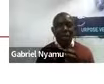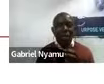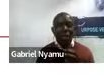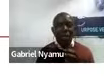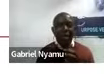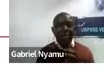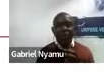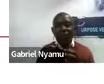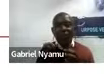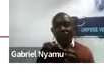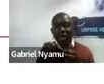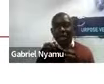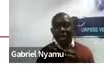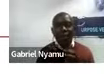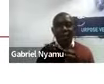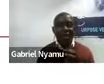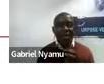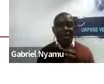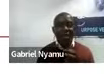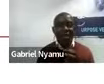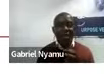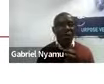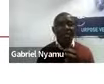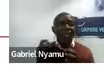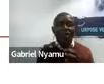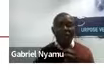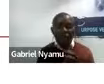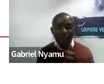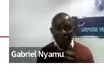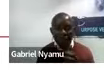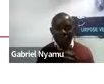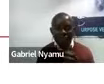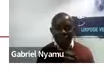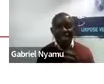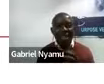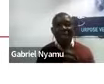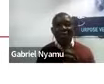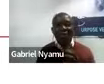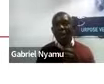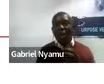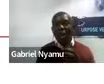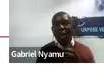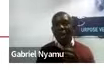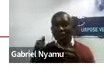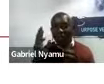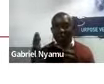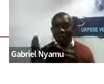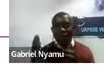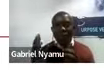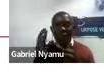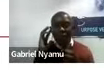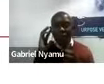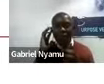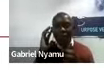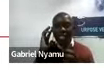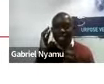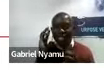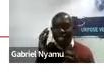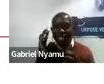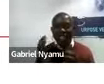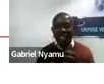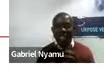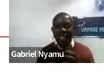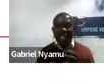you only get to live purpose once you're out of this world. So have you ever asked yourself why you have